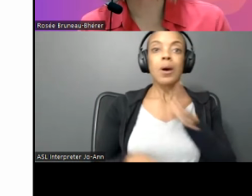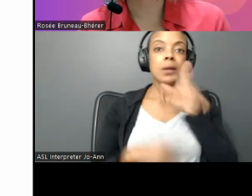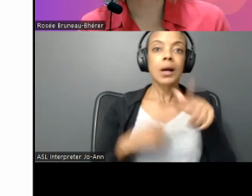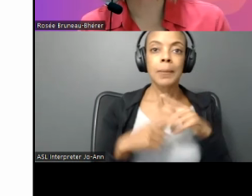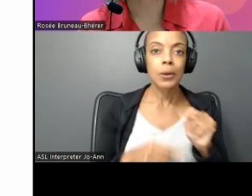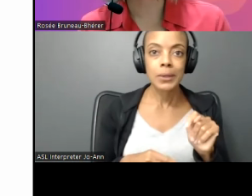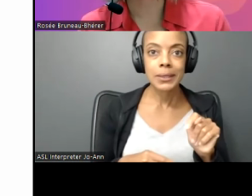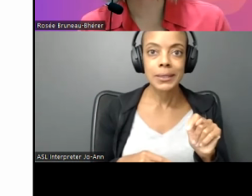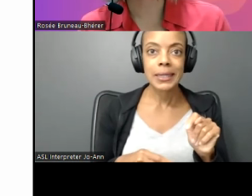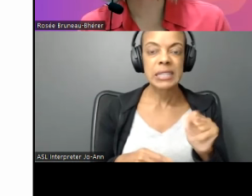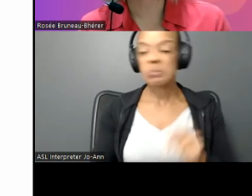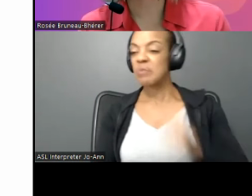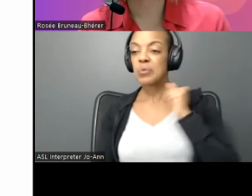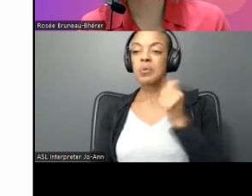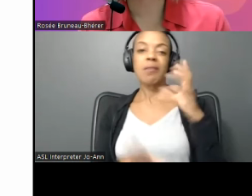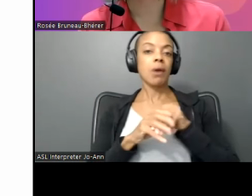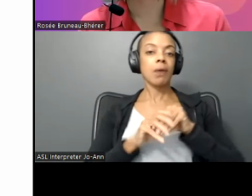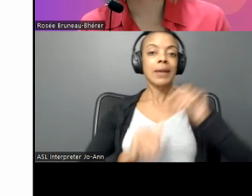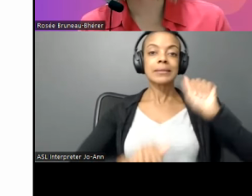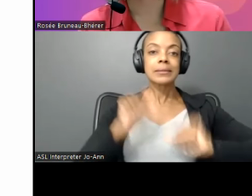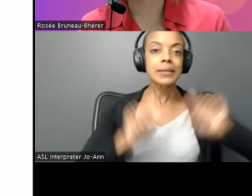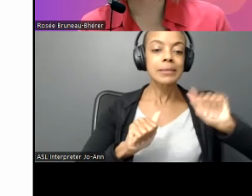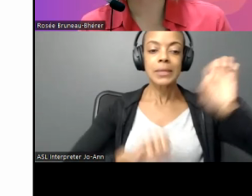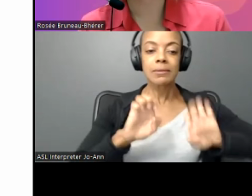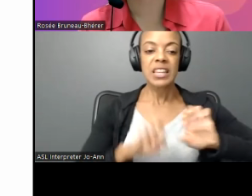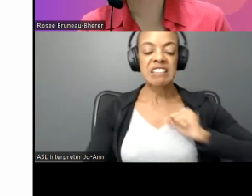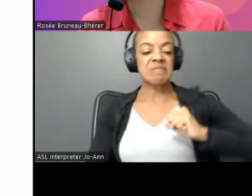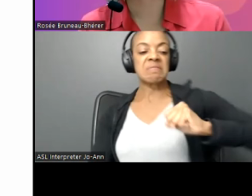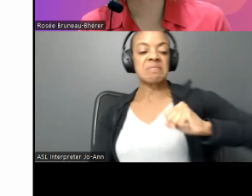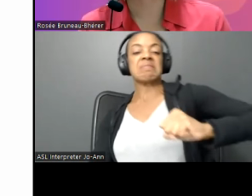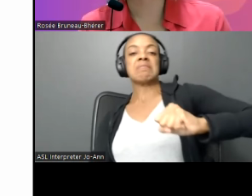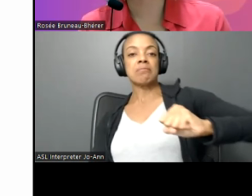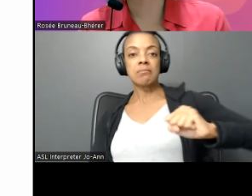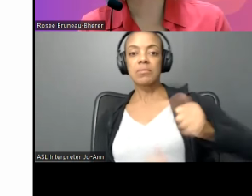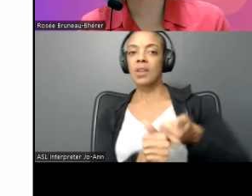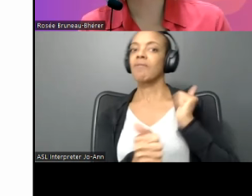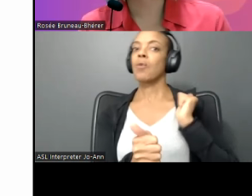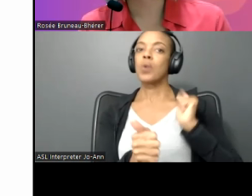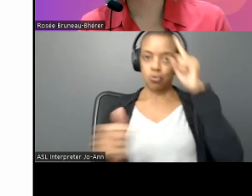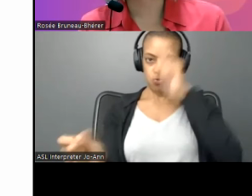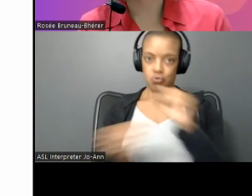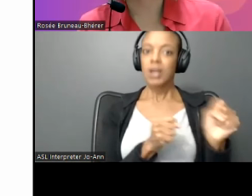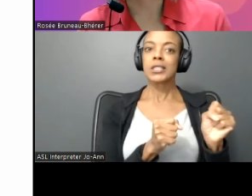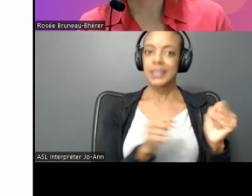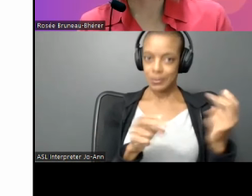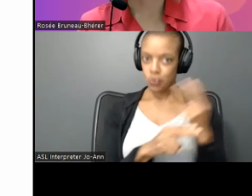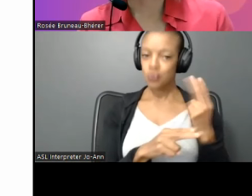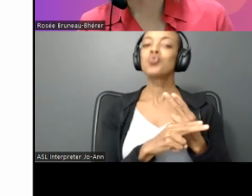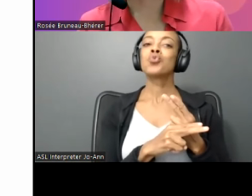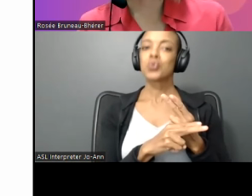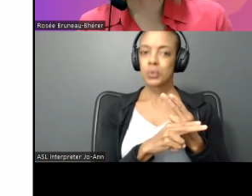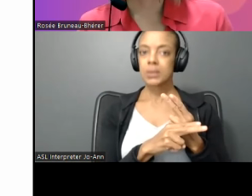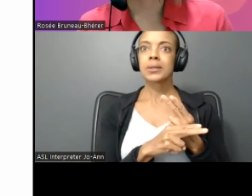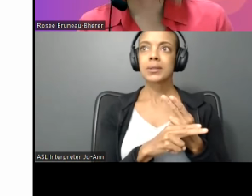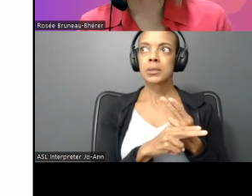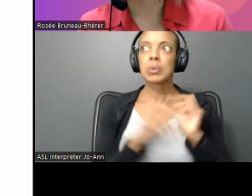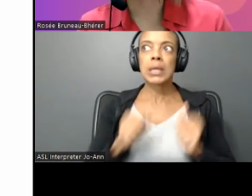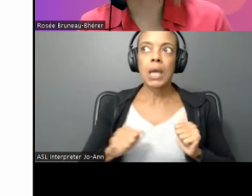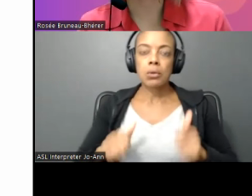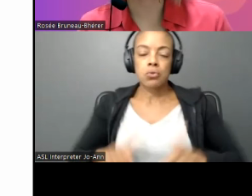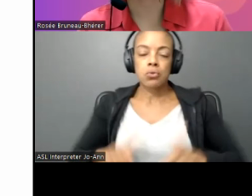the assessment, the investigation. We could think that he has a lot of avoidance strategies that he's using so that he can survive